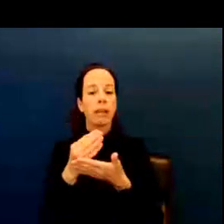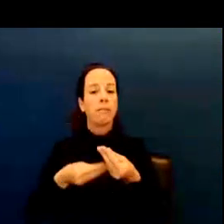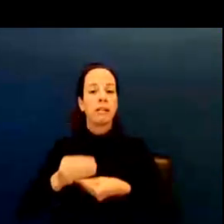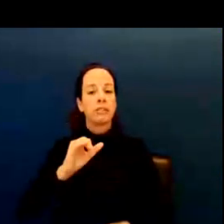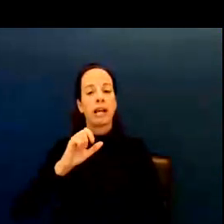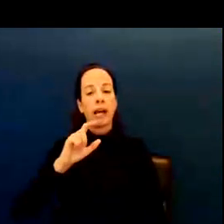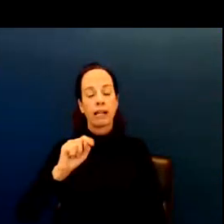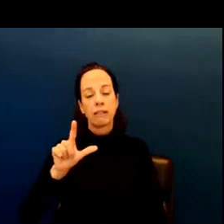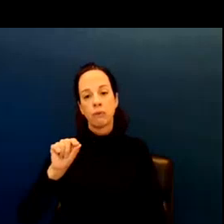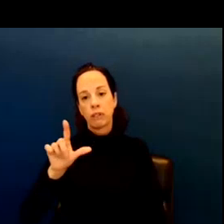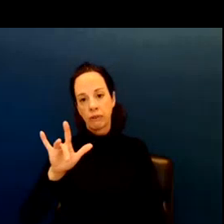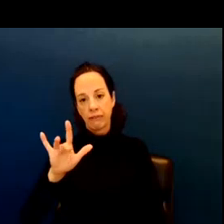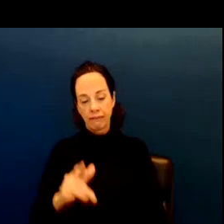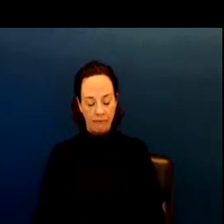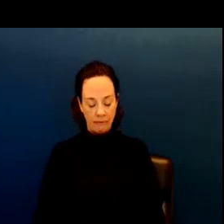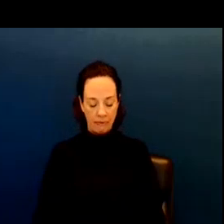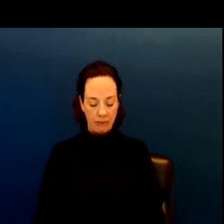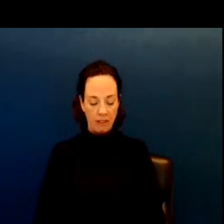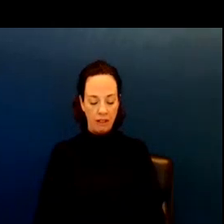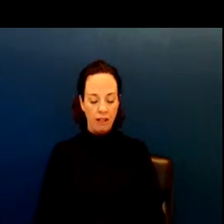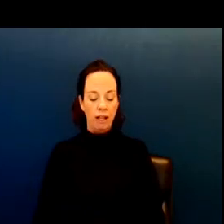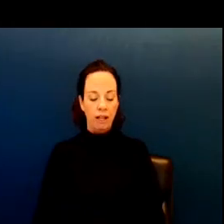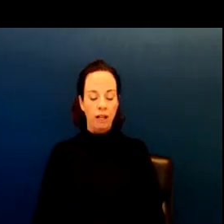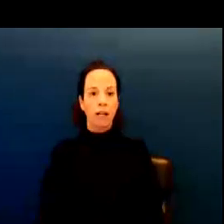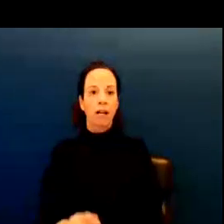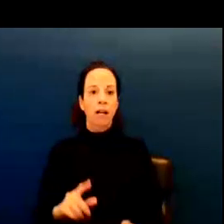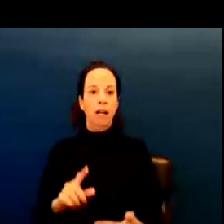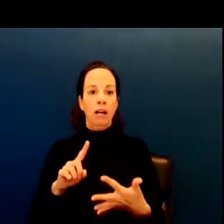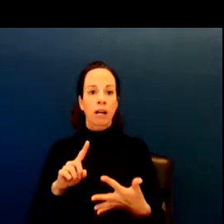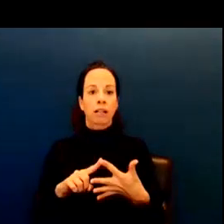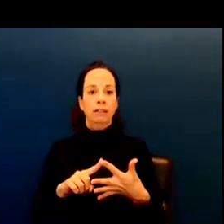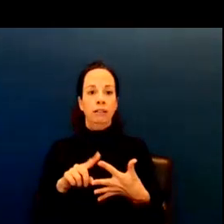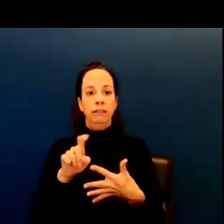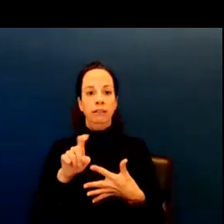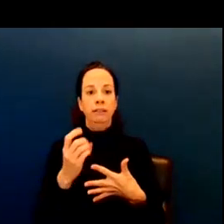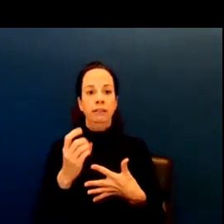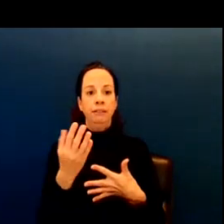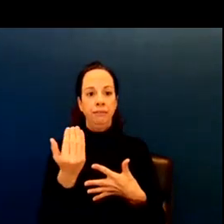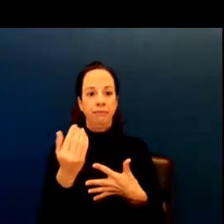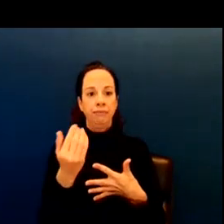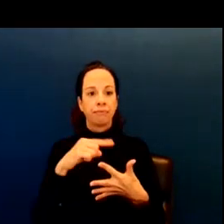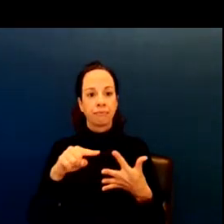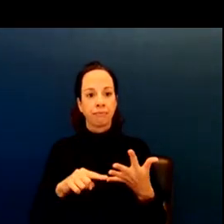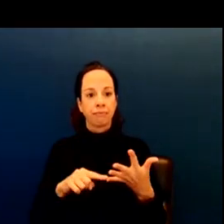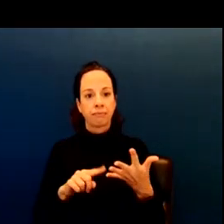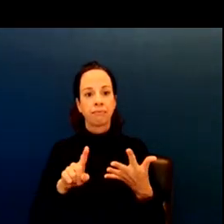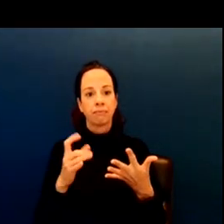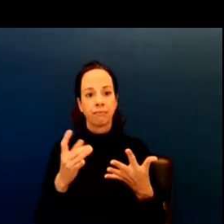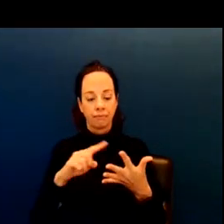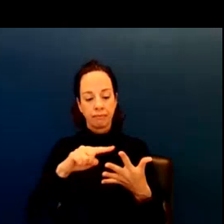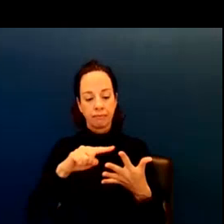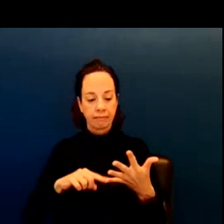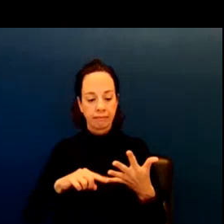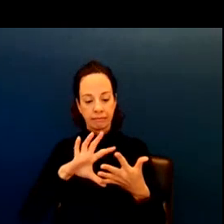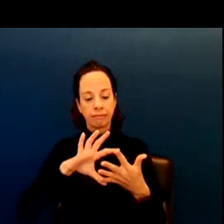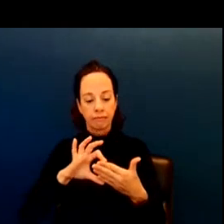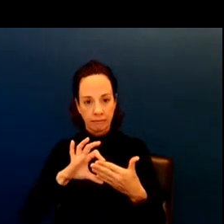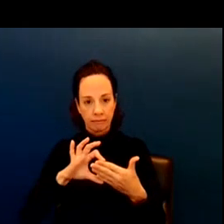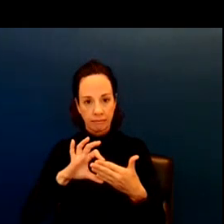2025. And then tabs 115 through 118, those are